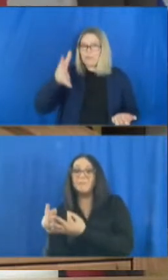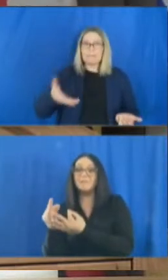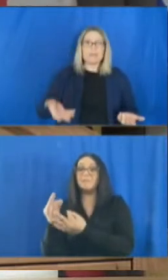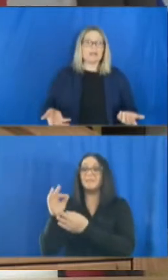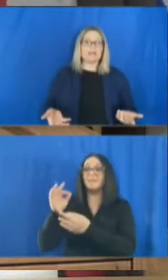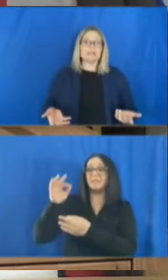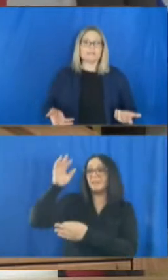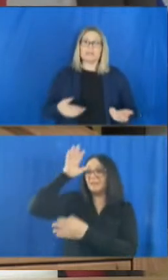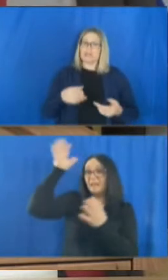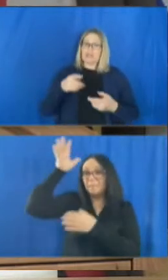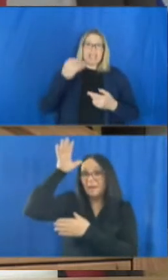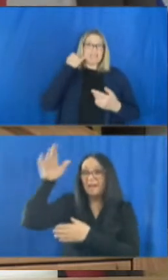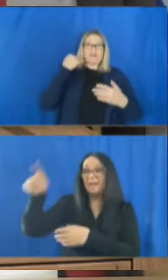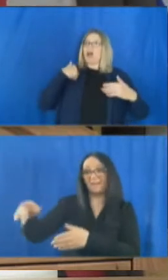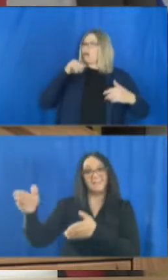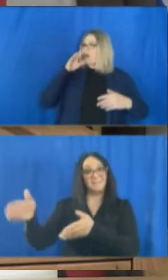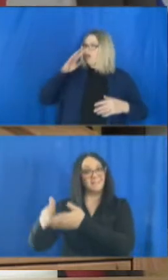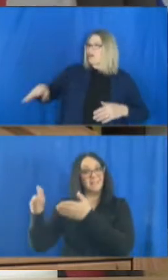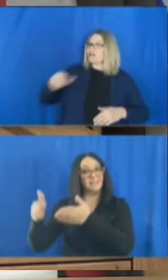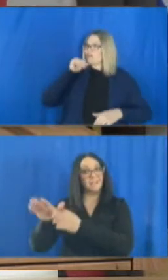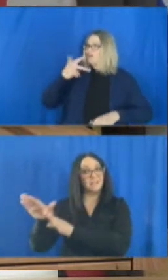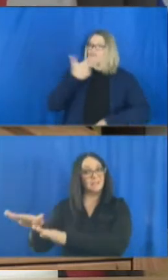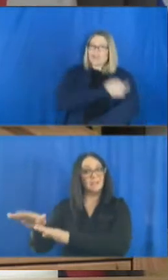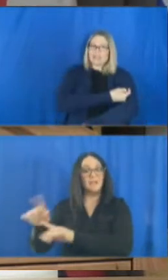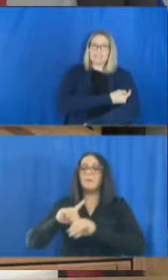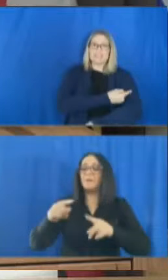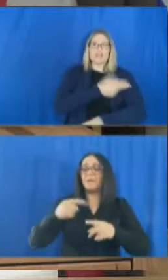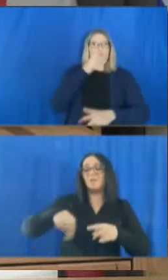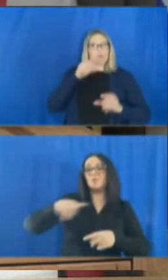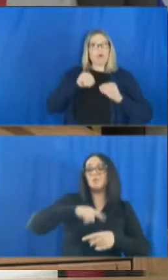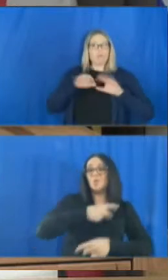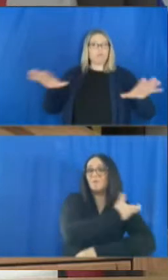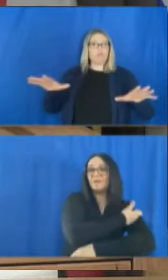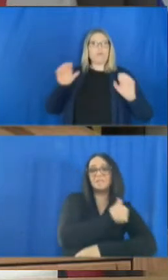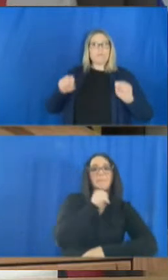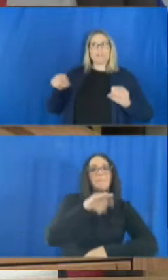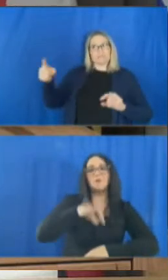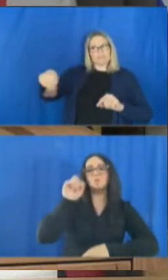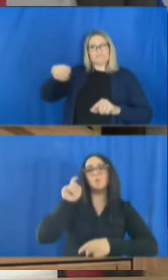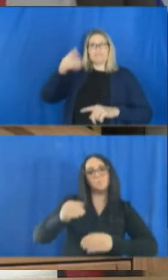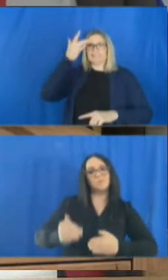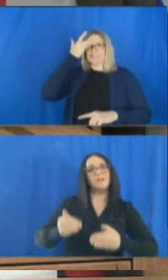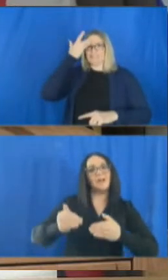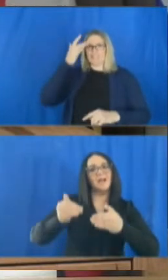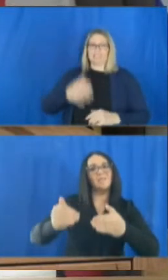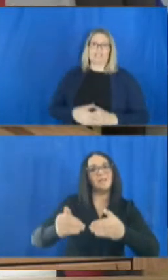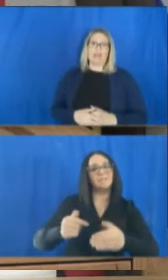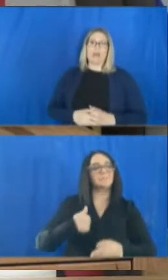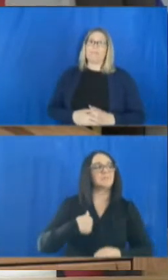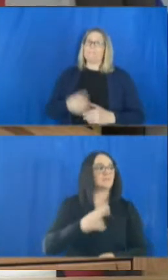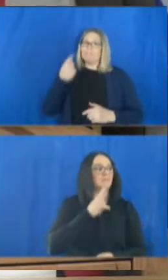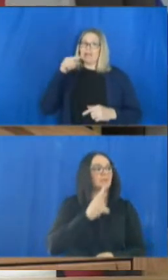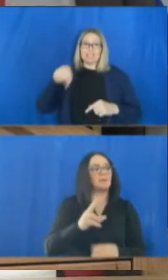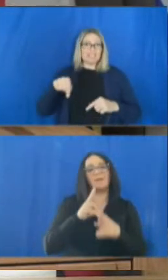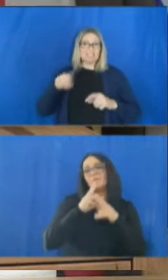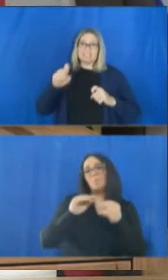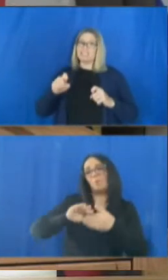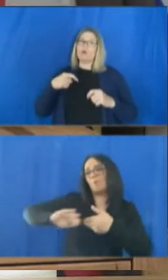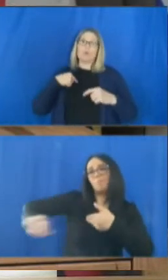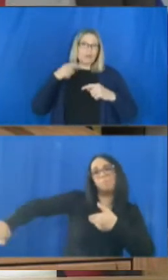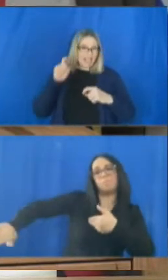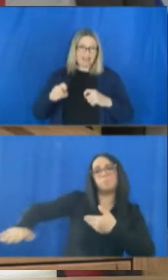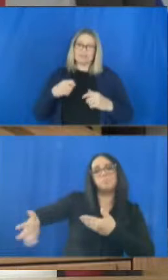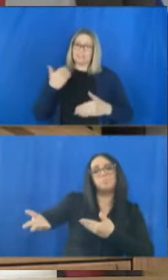Do your part. Don't risk yourself and others. But we just can't wait to hope for that. We have to get society moving